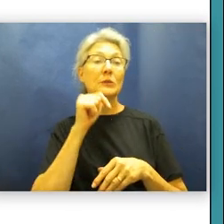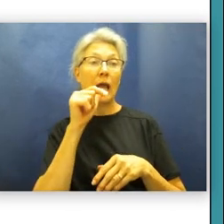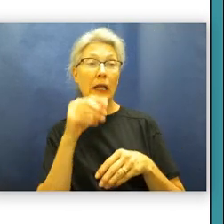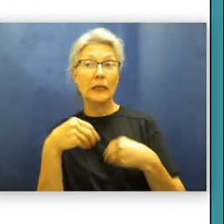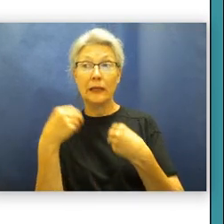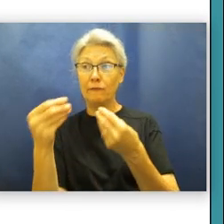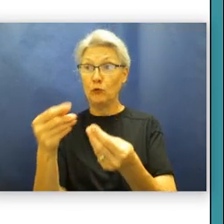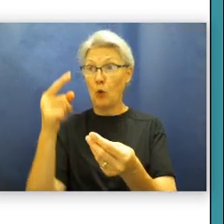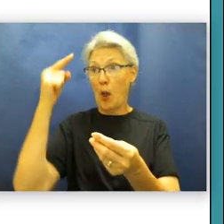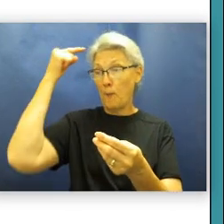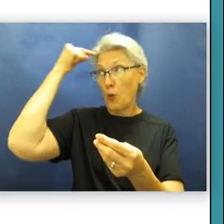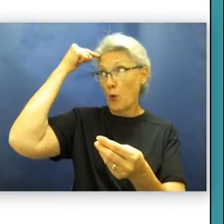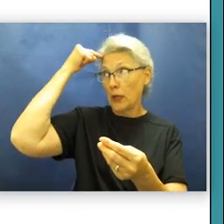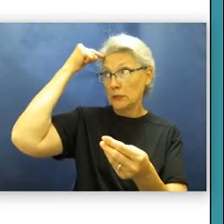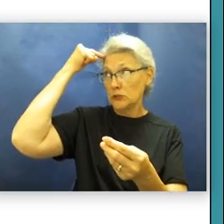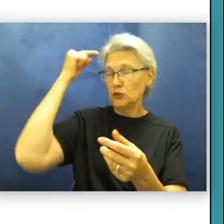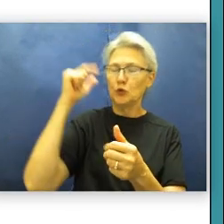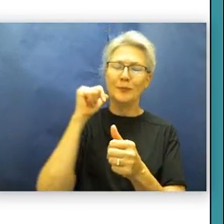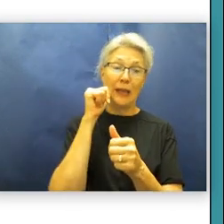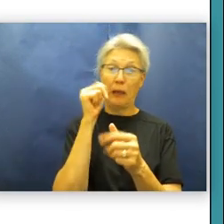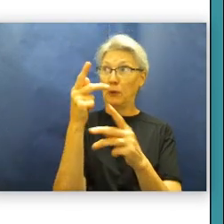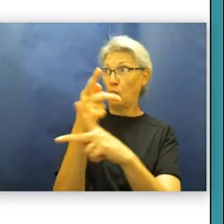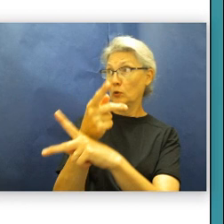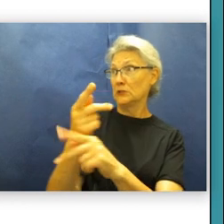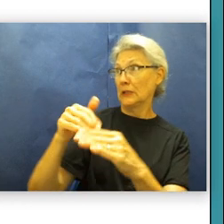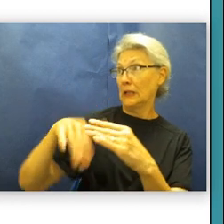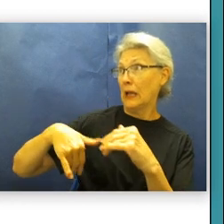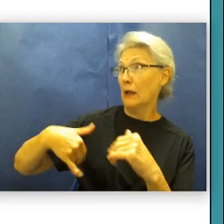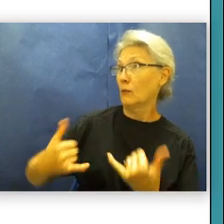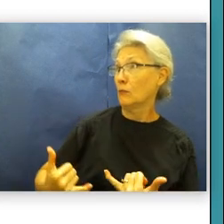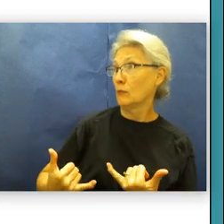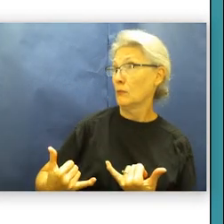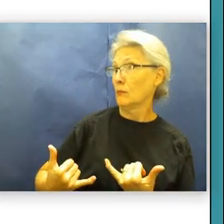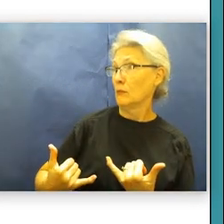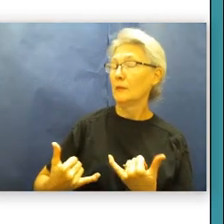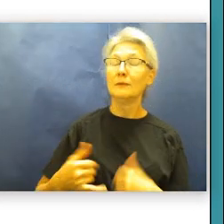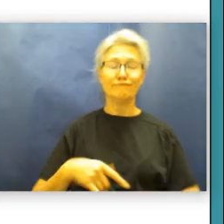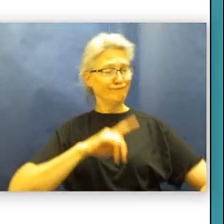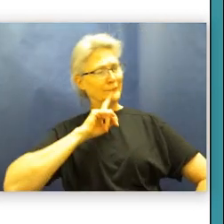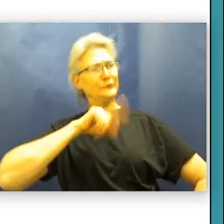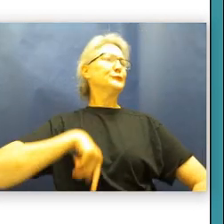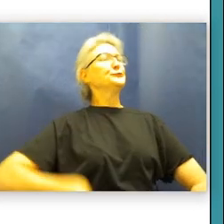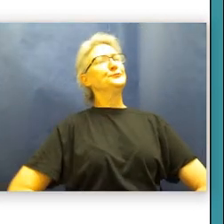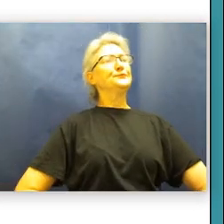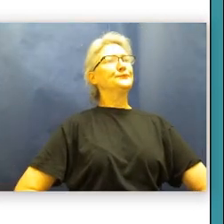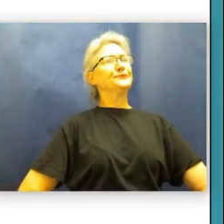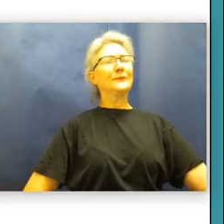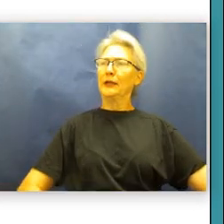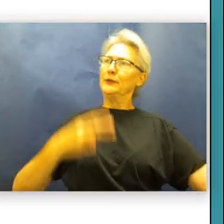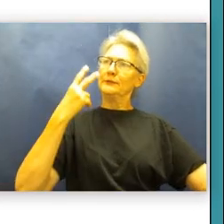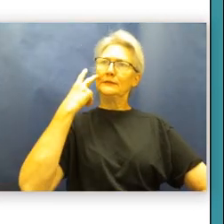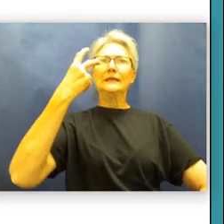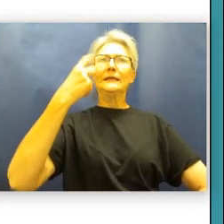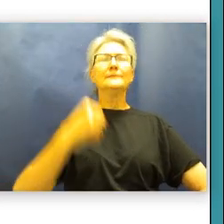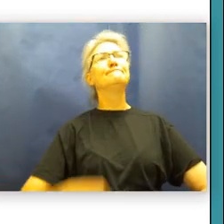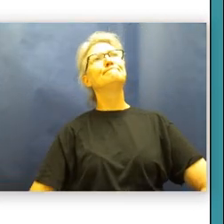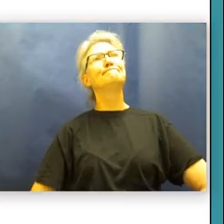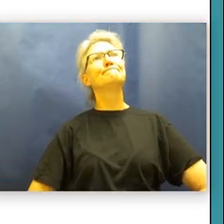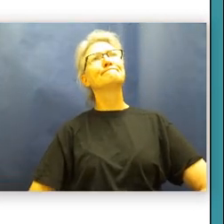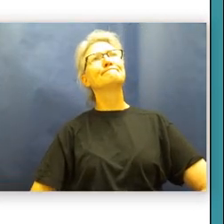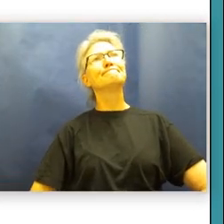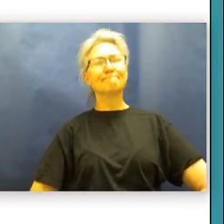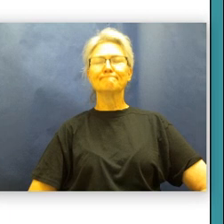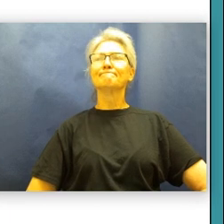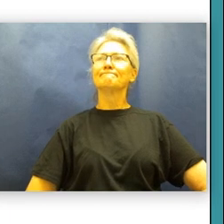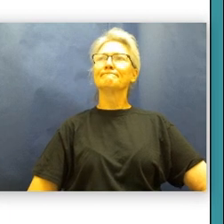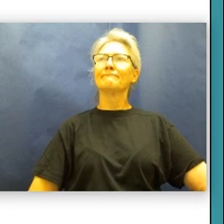any brains, you will be no worse off than you are now." "That is true," said the Scarecrow. "You see," he continued